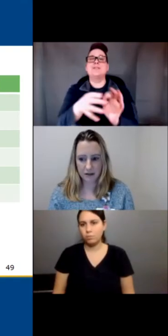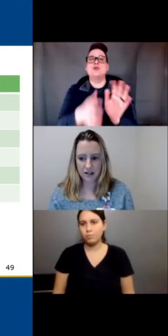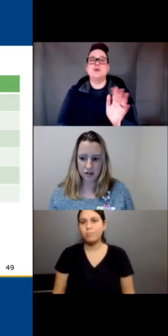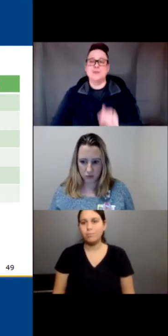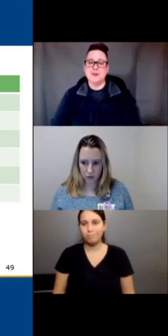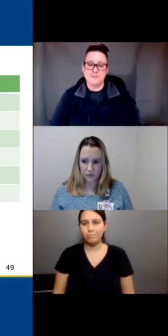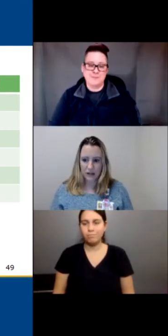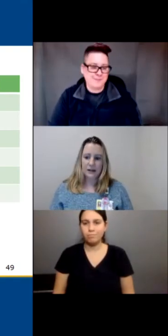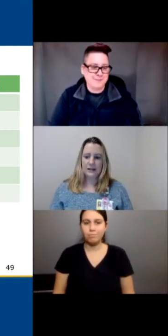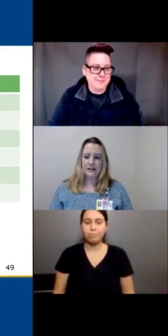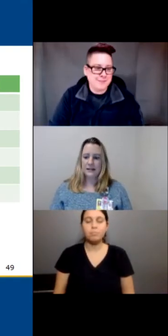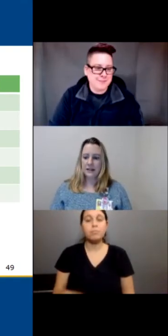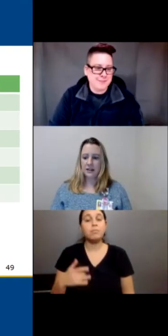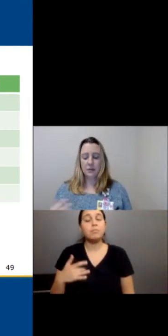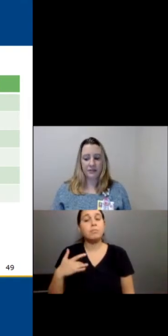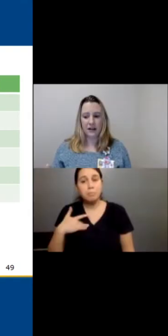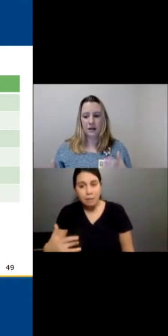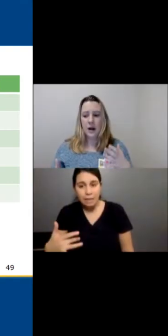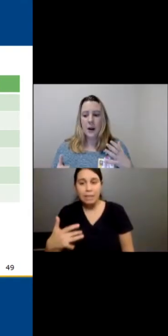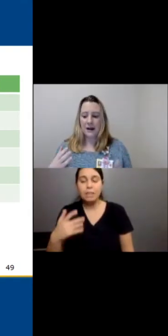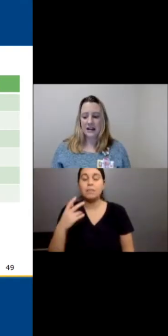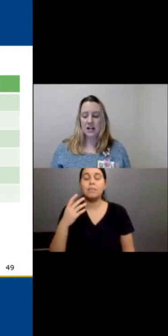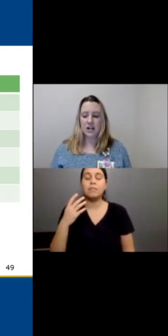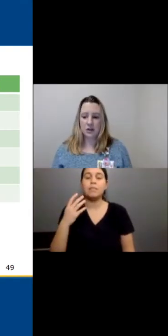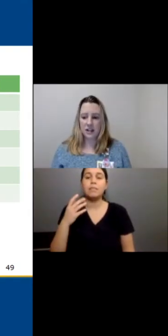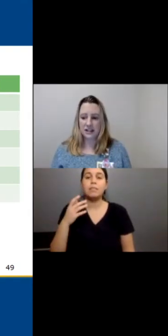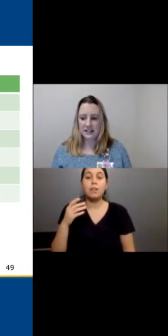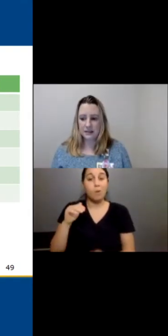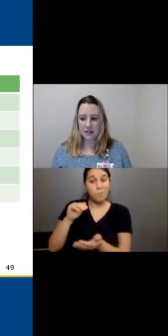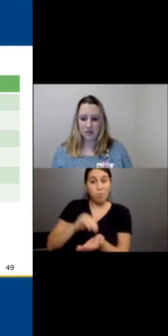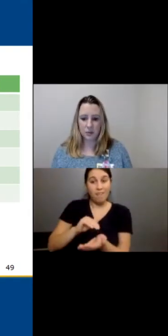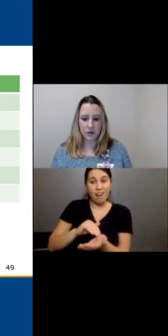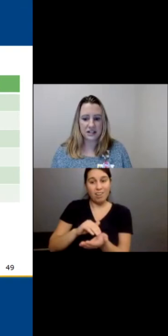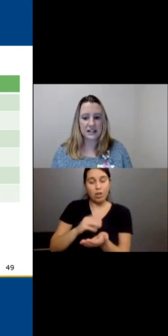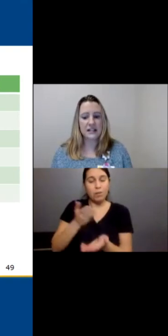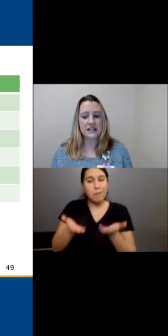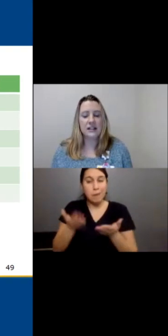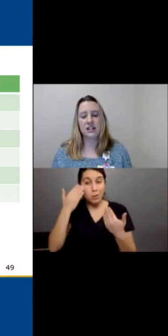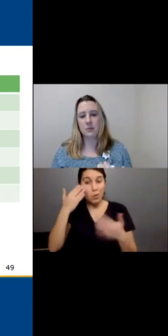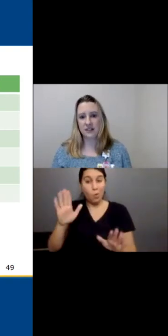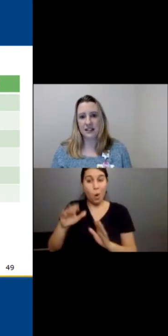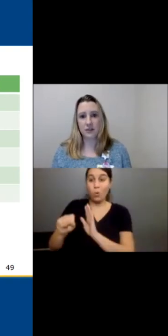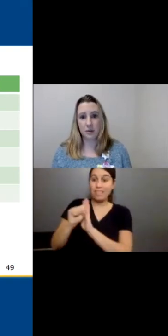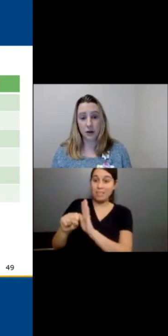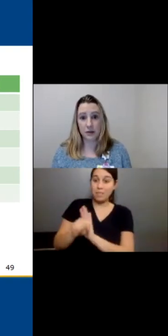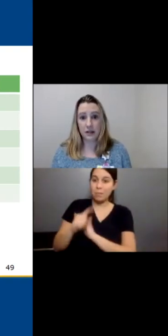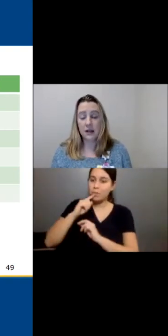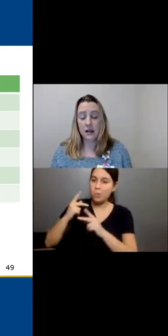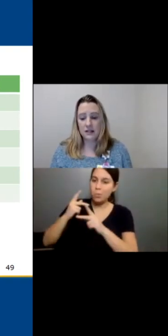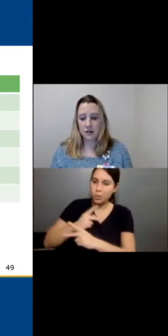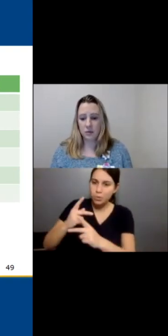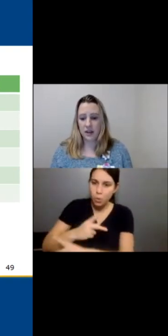in care as usual, is the provider might not know that these symptoms are worsening until the patient presents for an